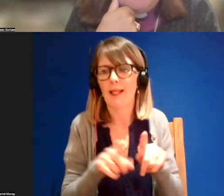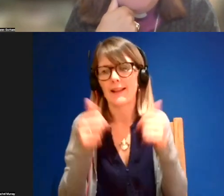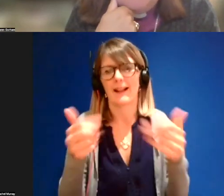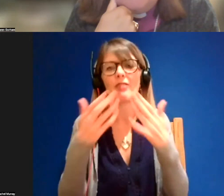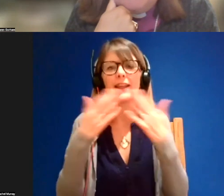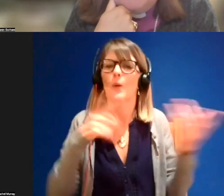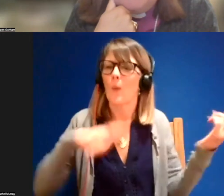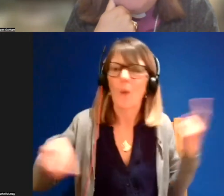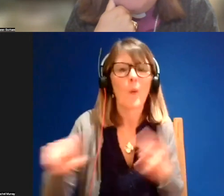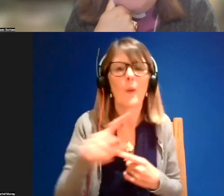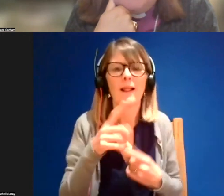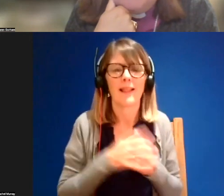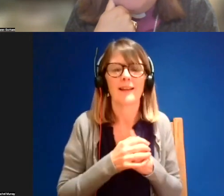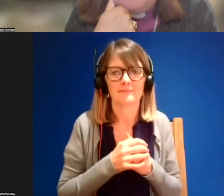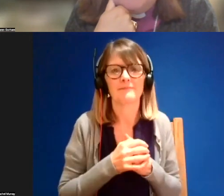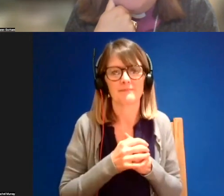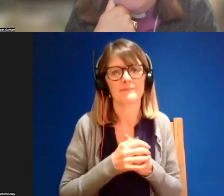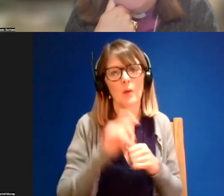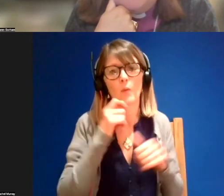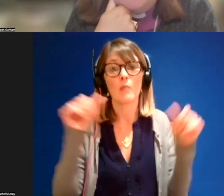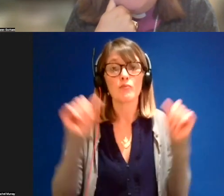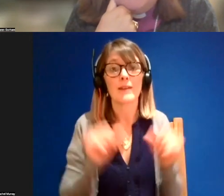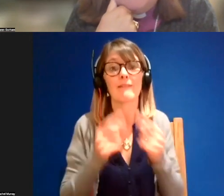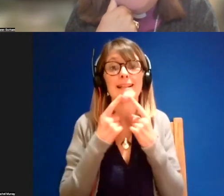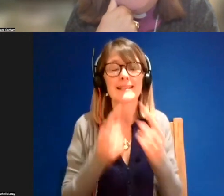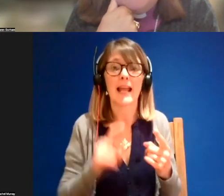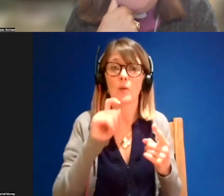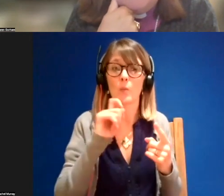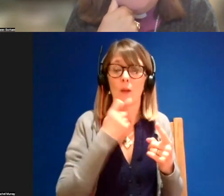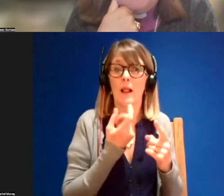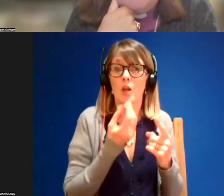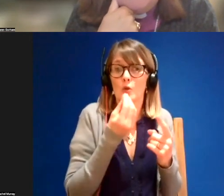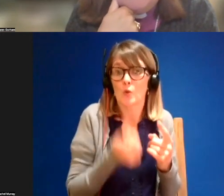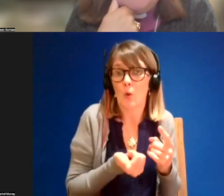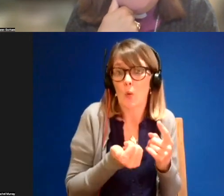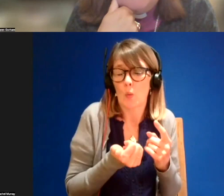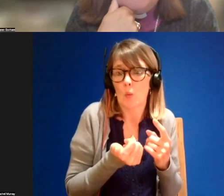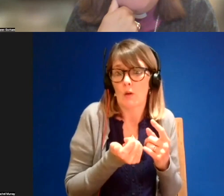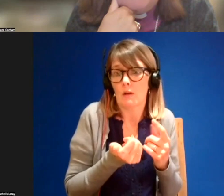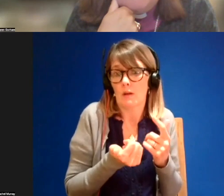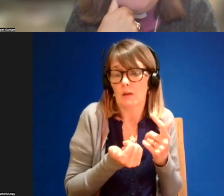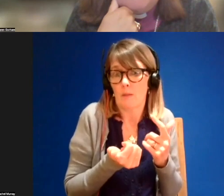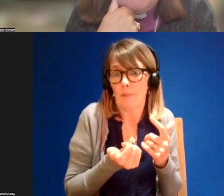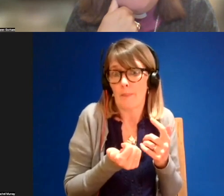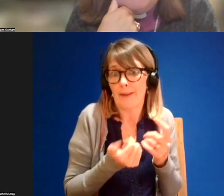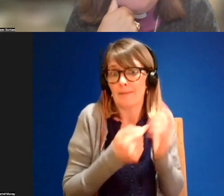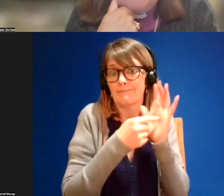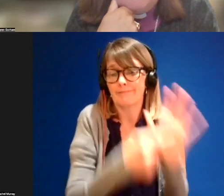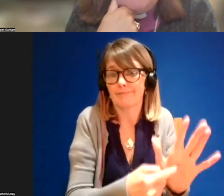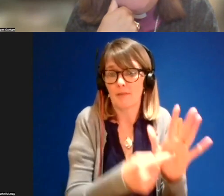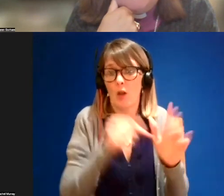everyone, for all of that. I will just very briefly say we will soon be releasing the programme for the remainder of the year. We're not quite there